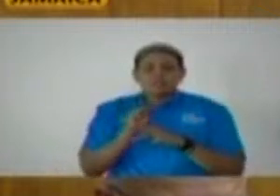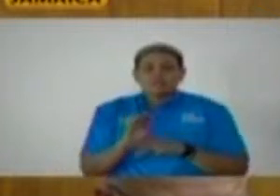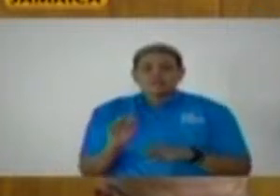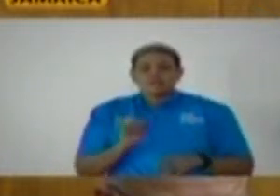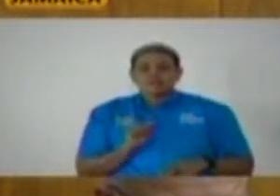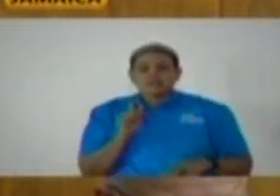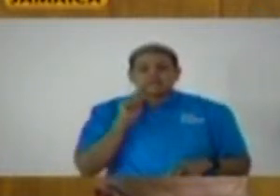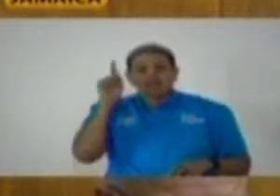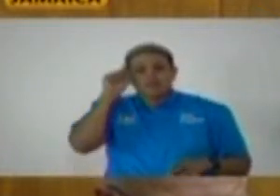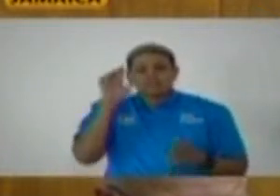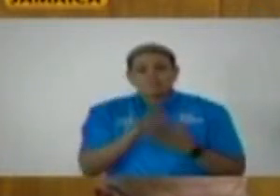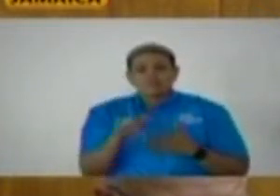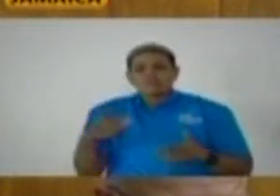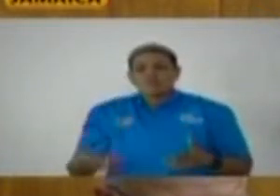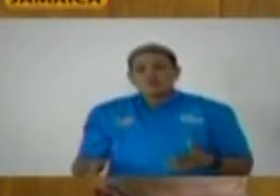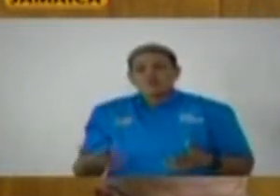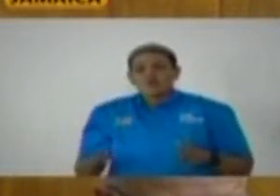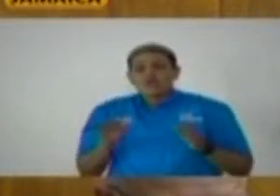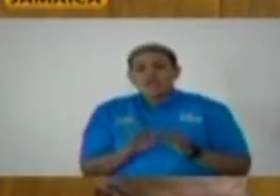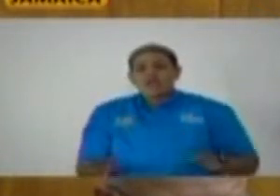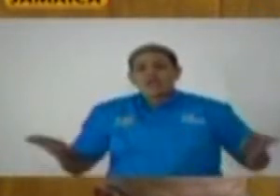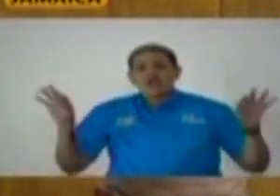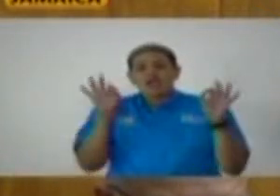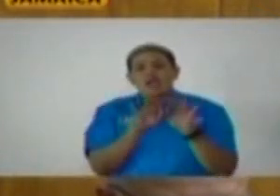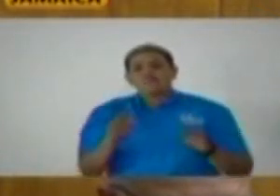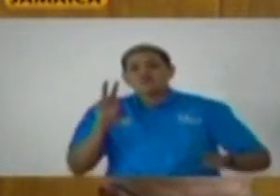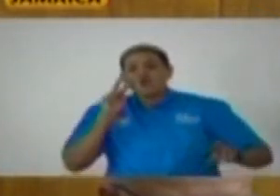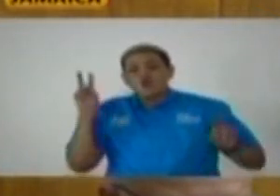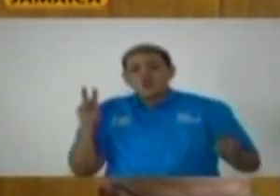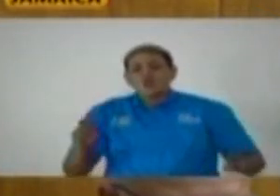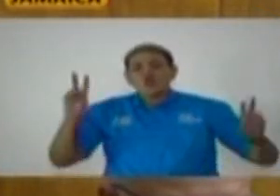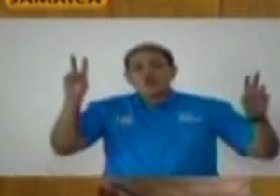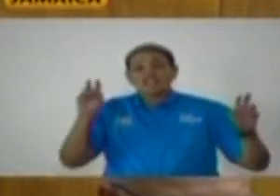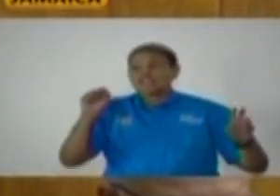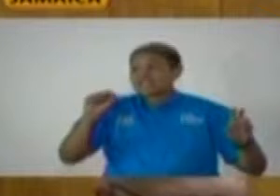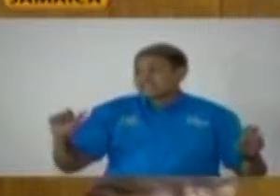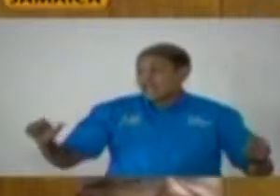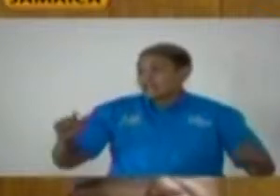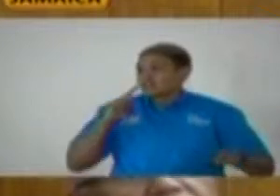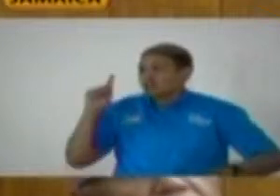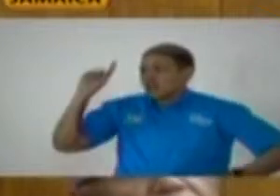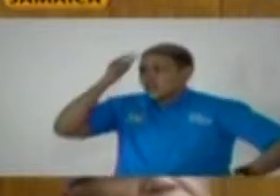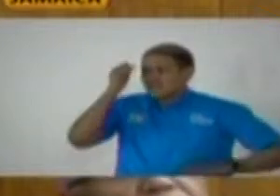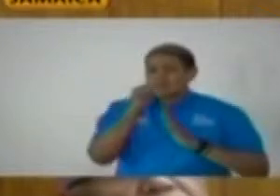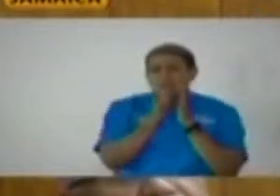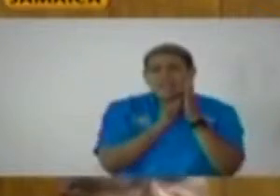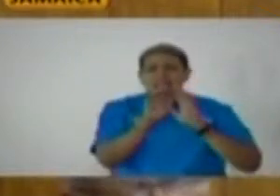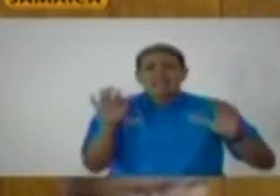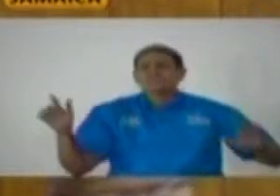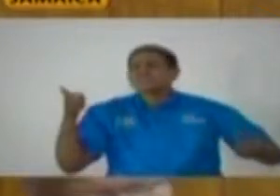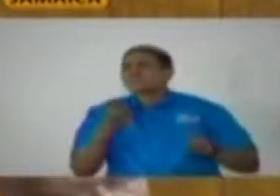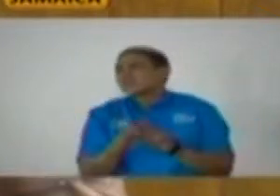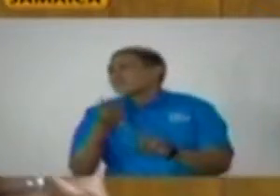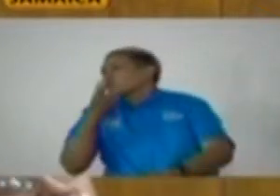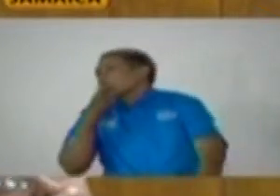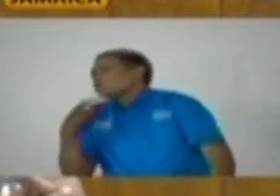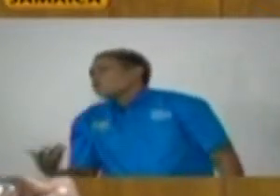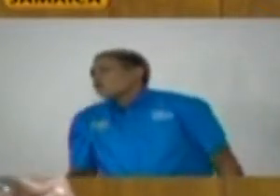I believe is important. In looking at the issue of the SSL, there were government agencies who